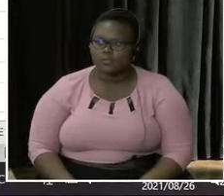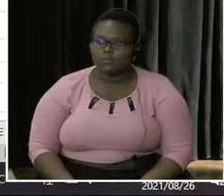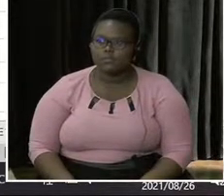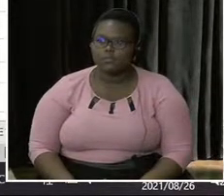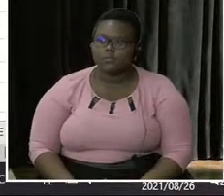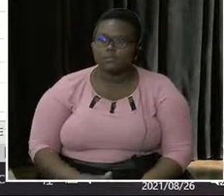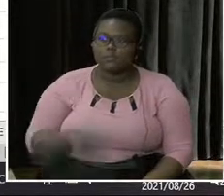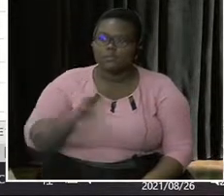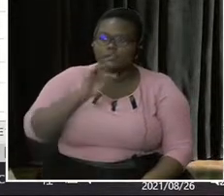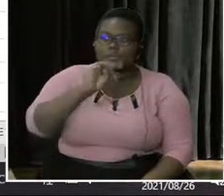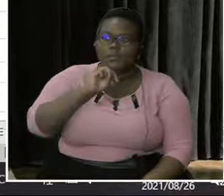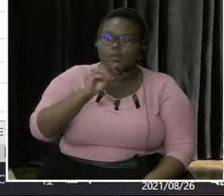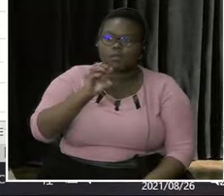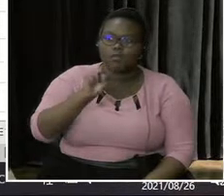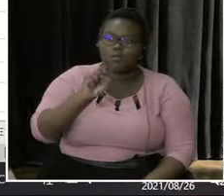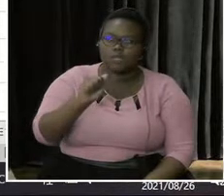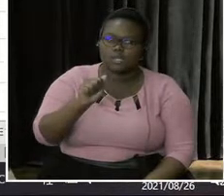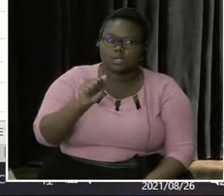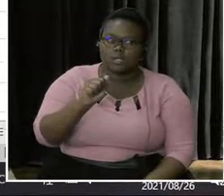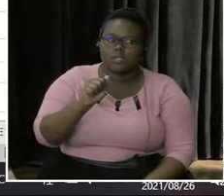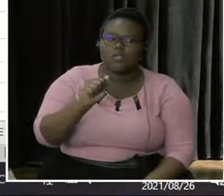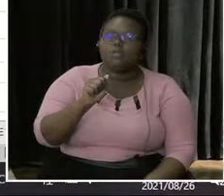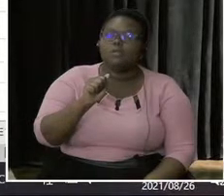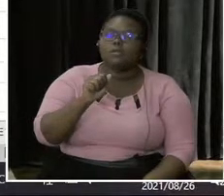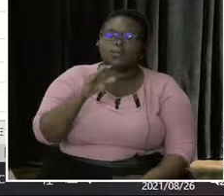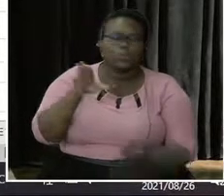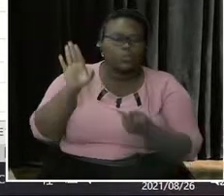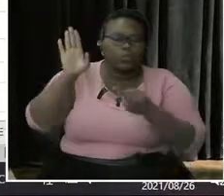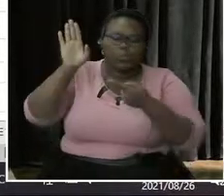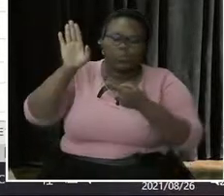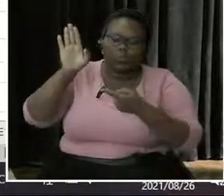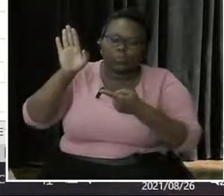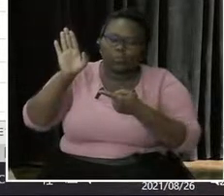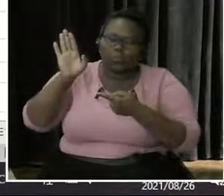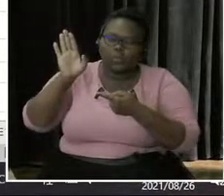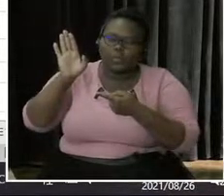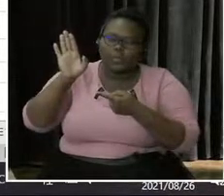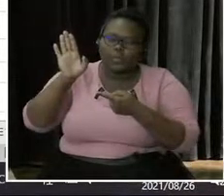And Mosa? Madam Speaker, Yes.